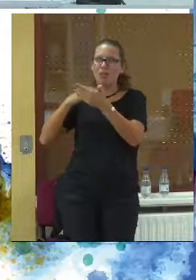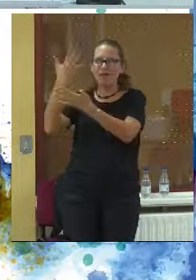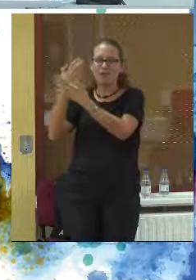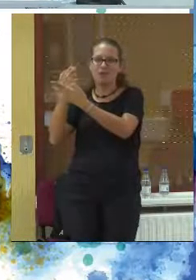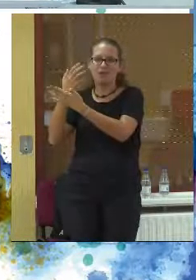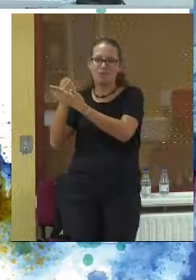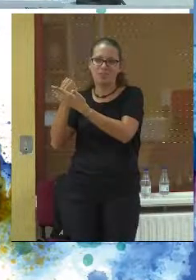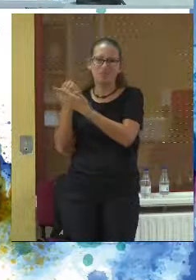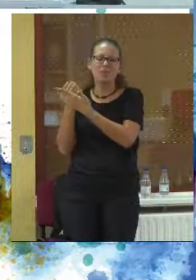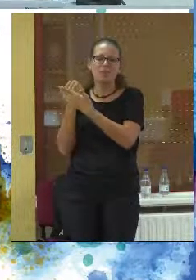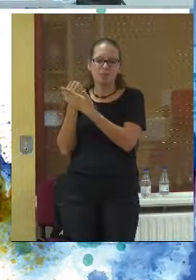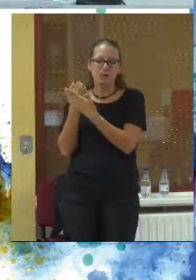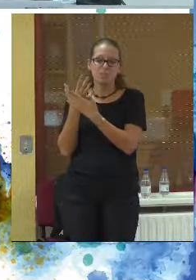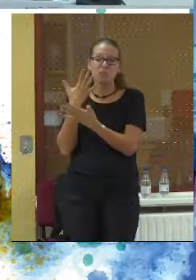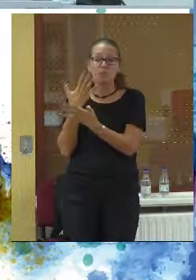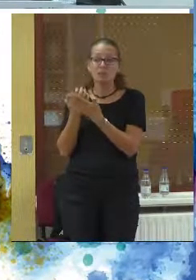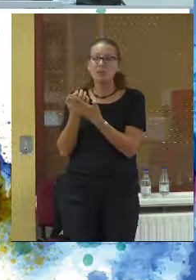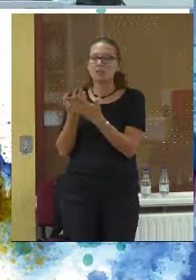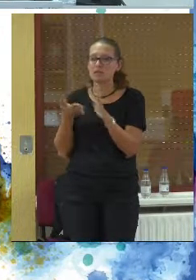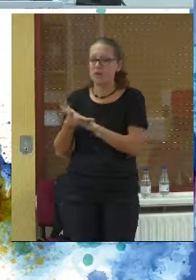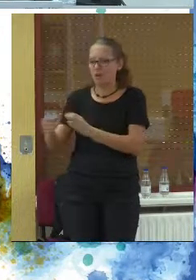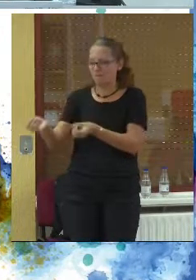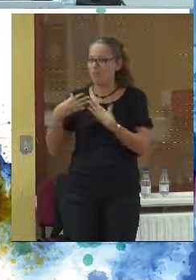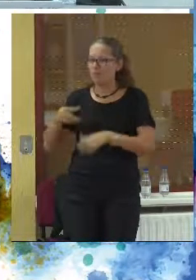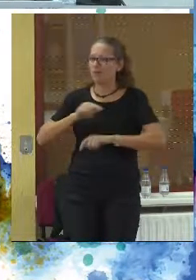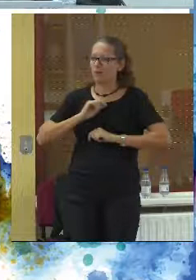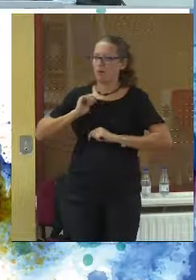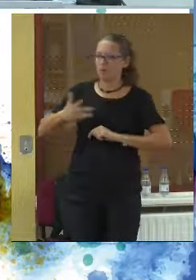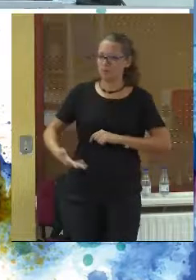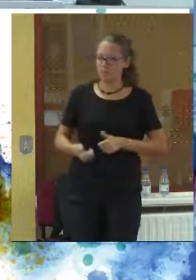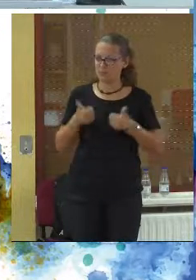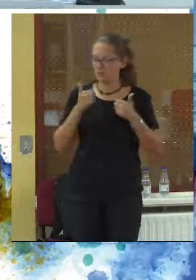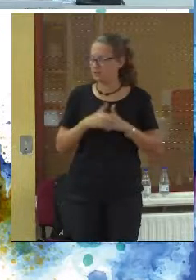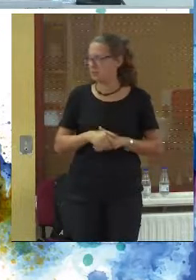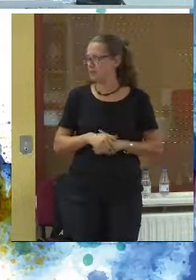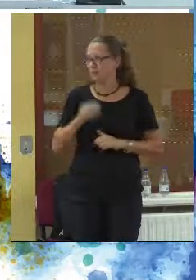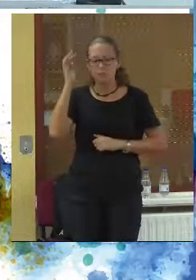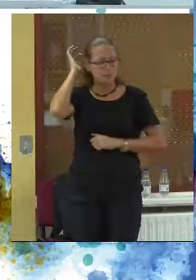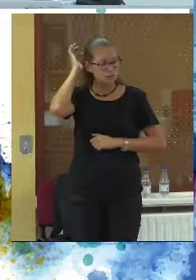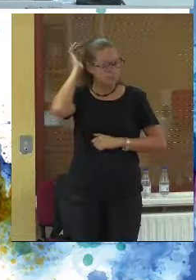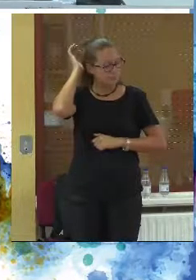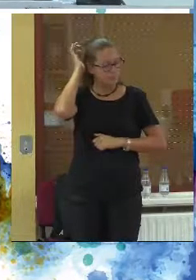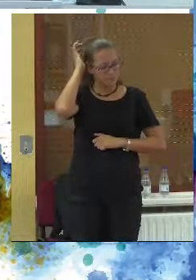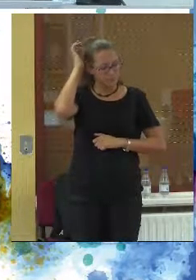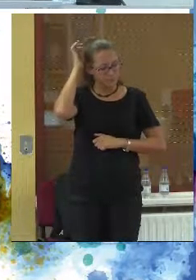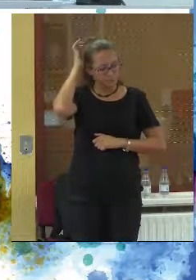which allow people to get this information and become enriched by it.